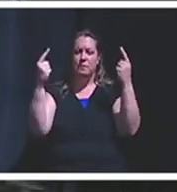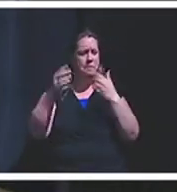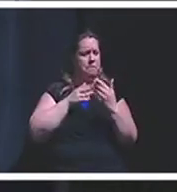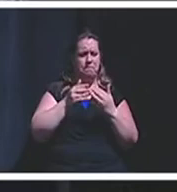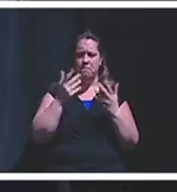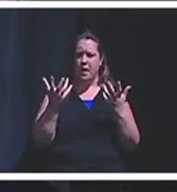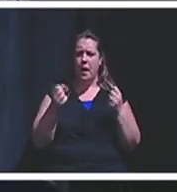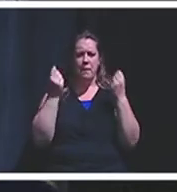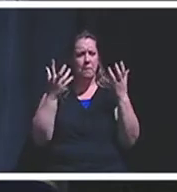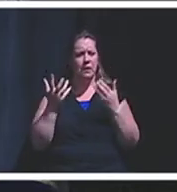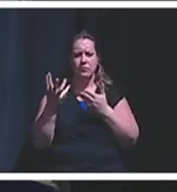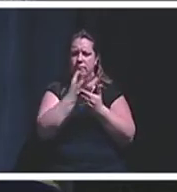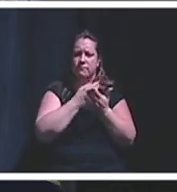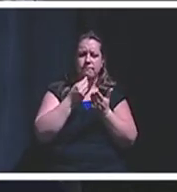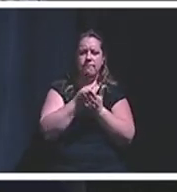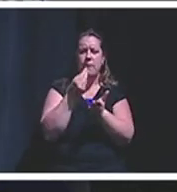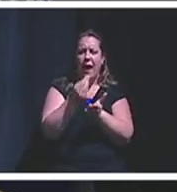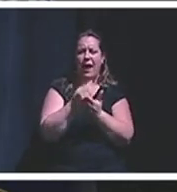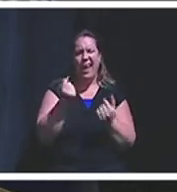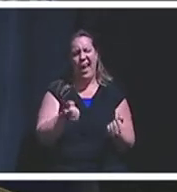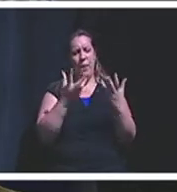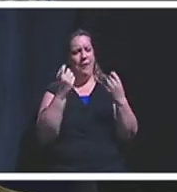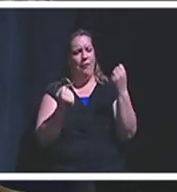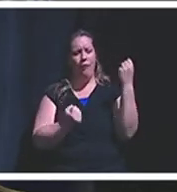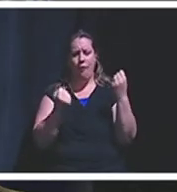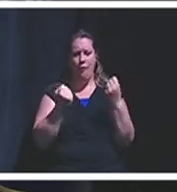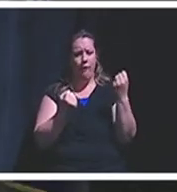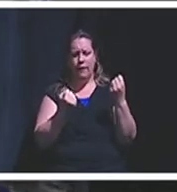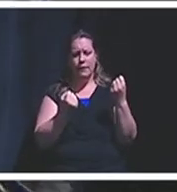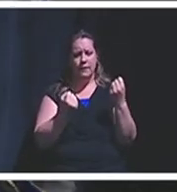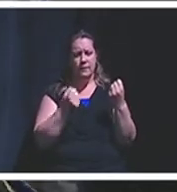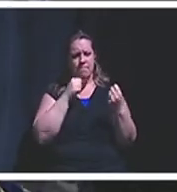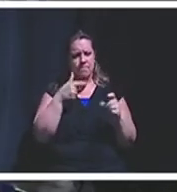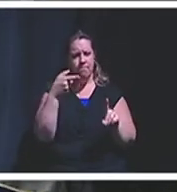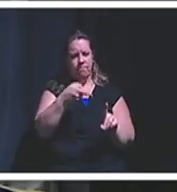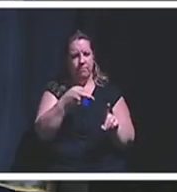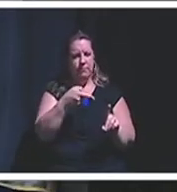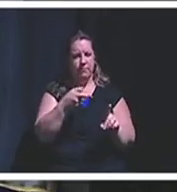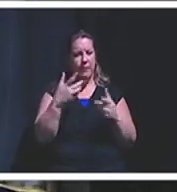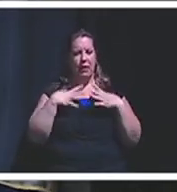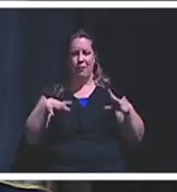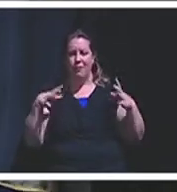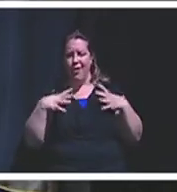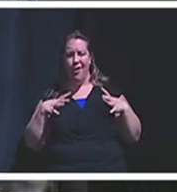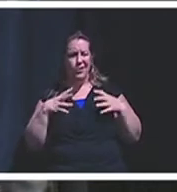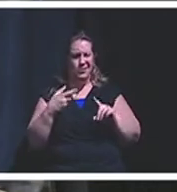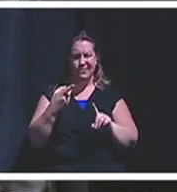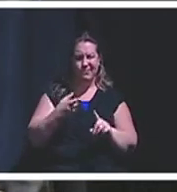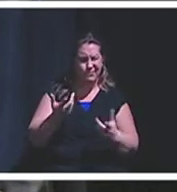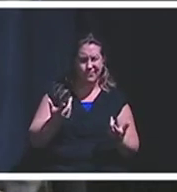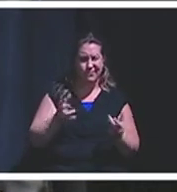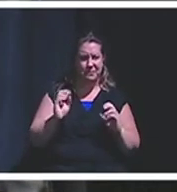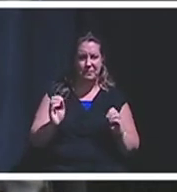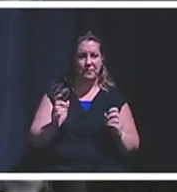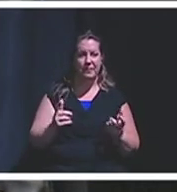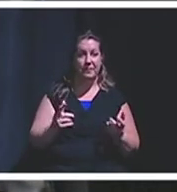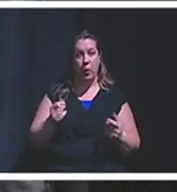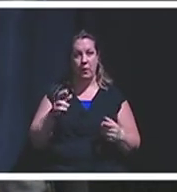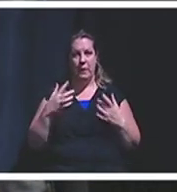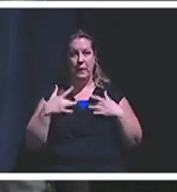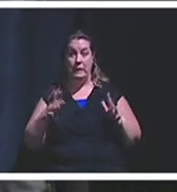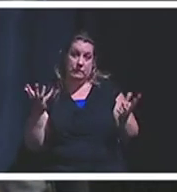money you have, how many cars you have, the clothes you may wear or not wear,